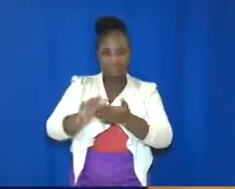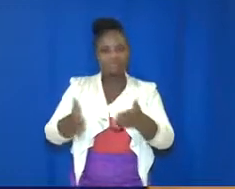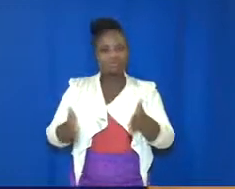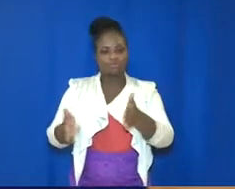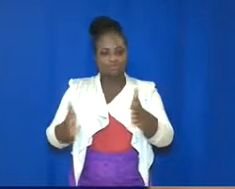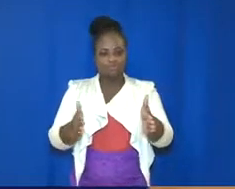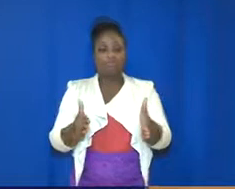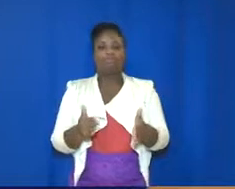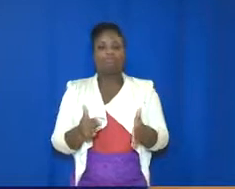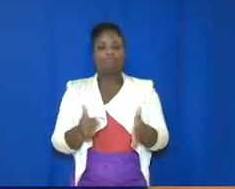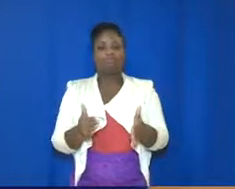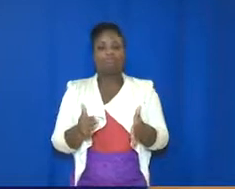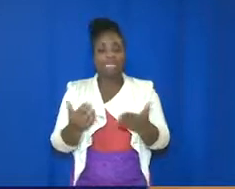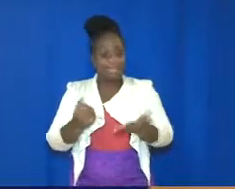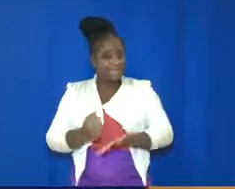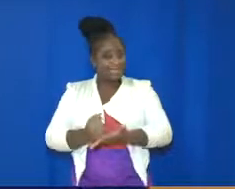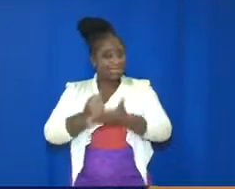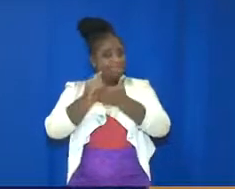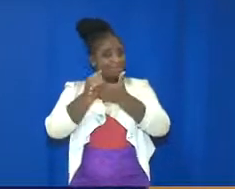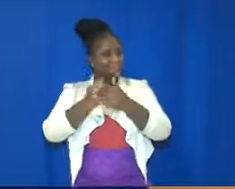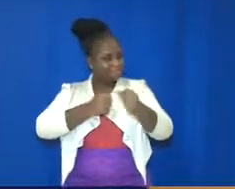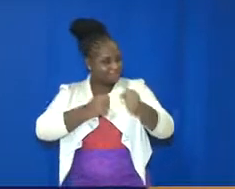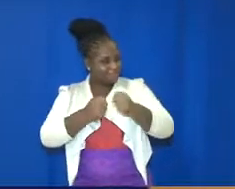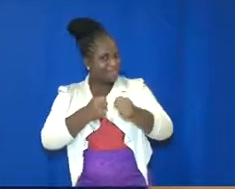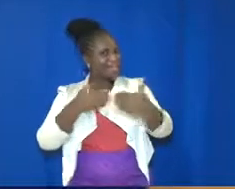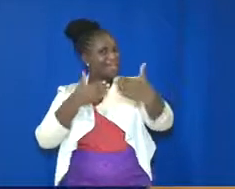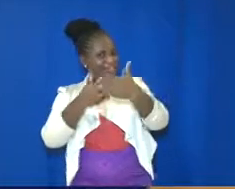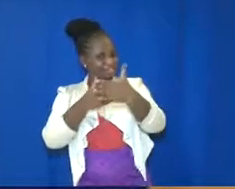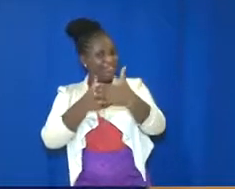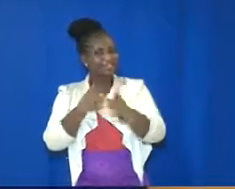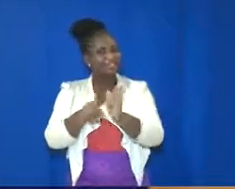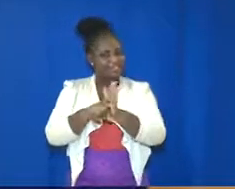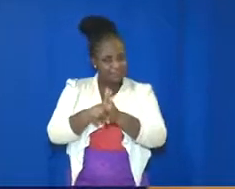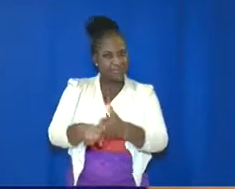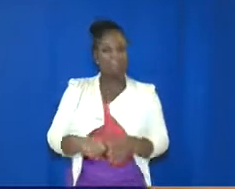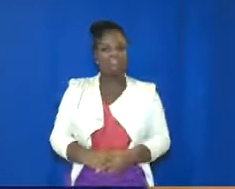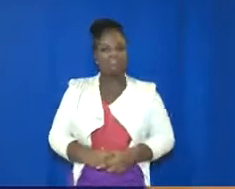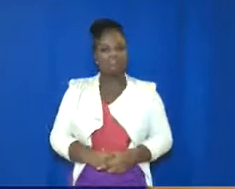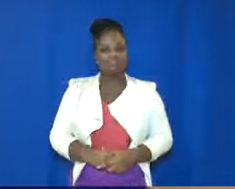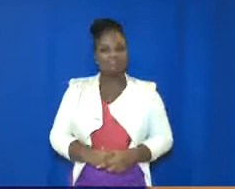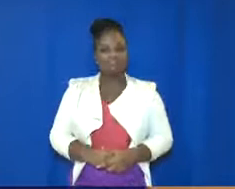bolster our immune systems and help us in the fight against the pandemic.